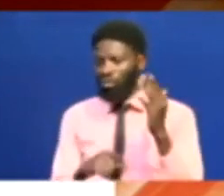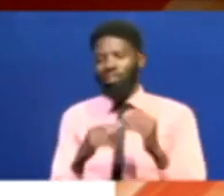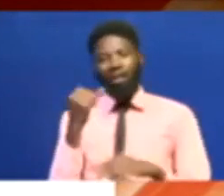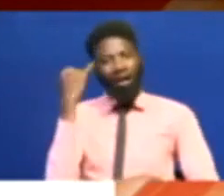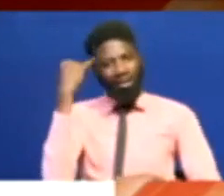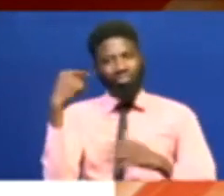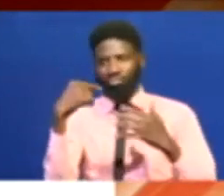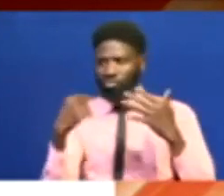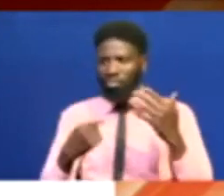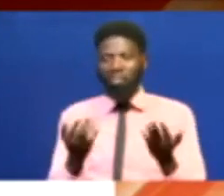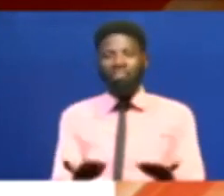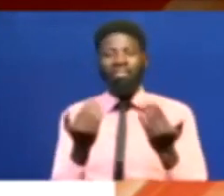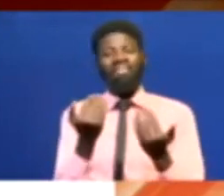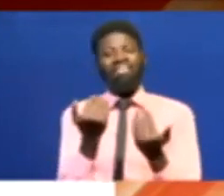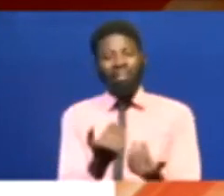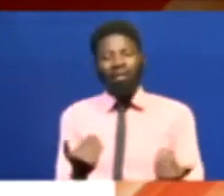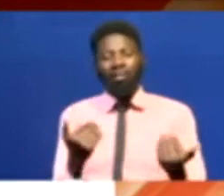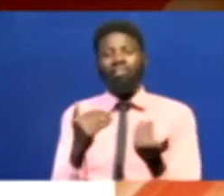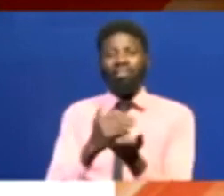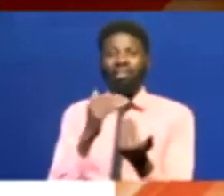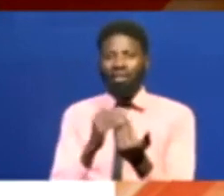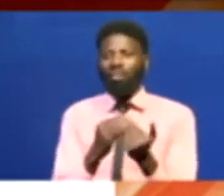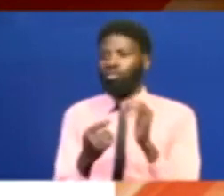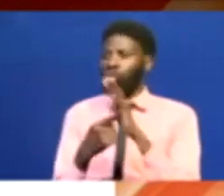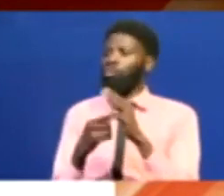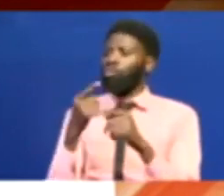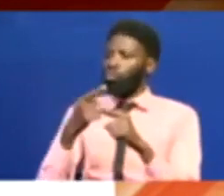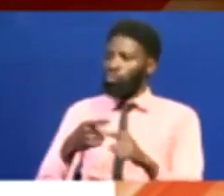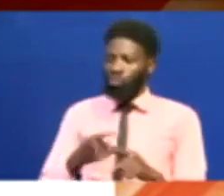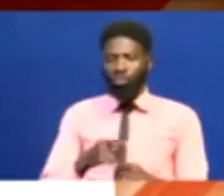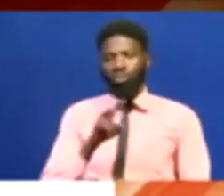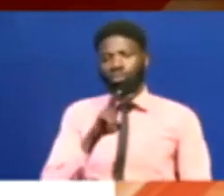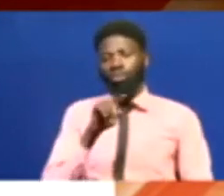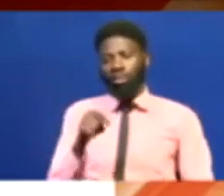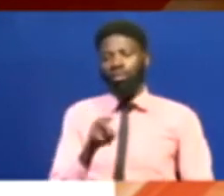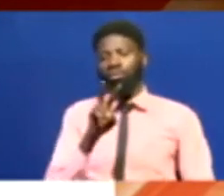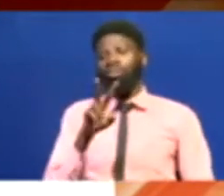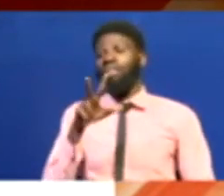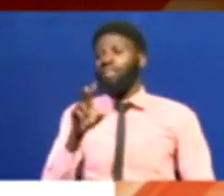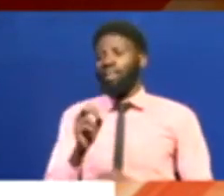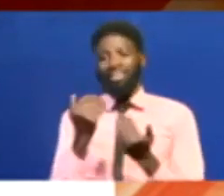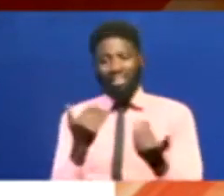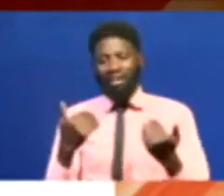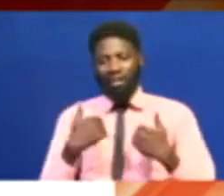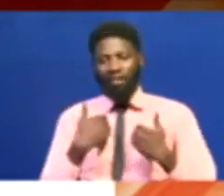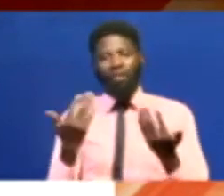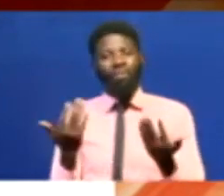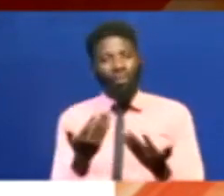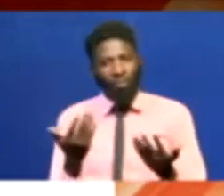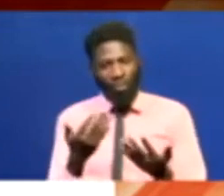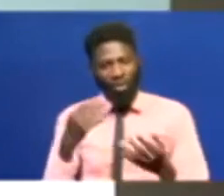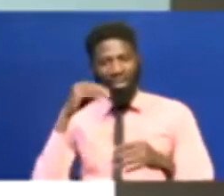to enhance childcare, revealing a total of 2,213 children are housed in childcare facilities within the